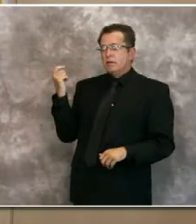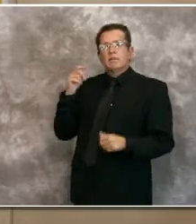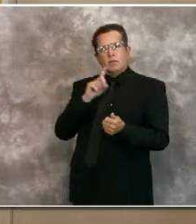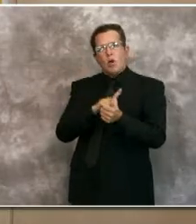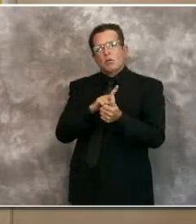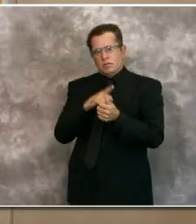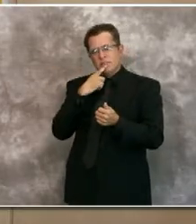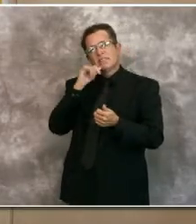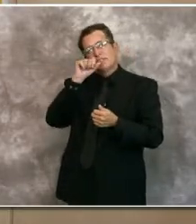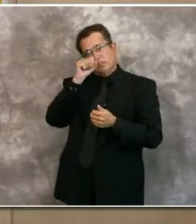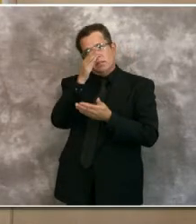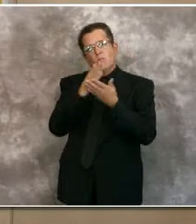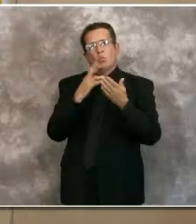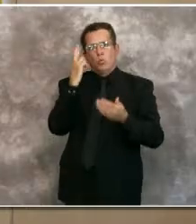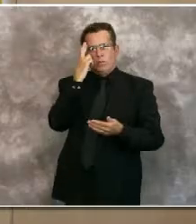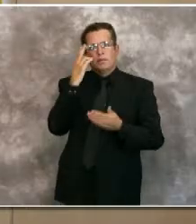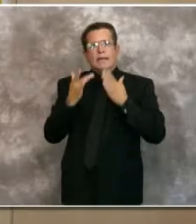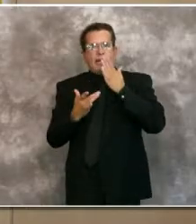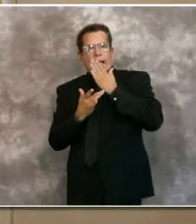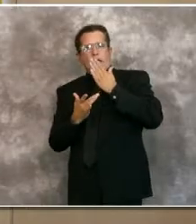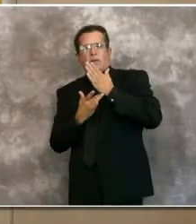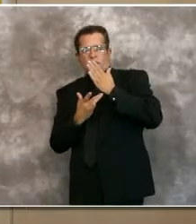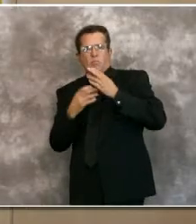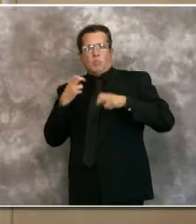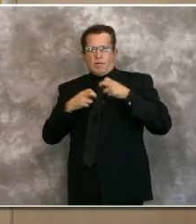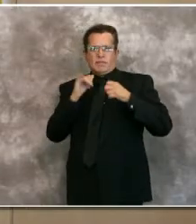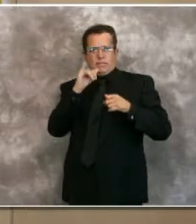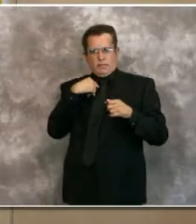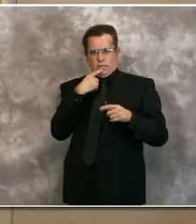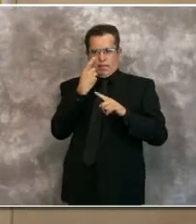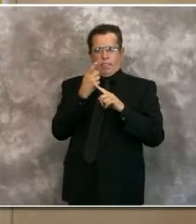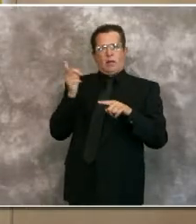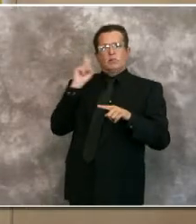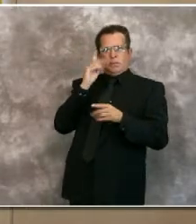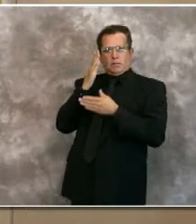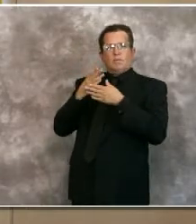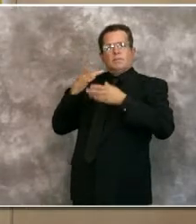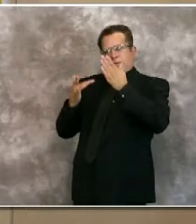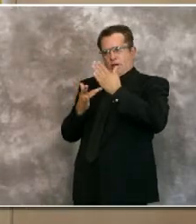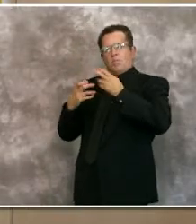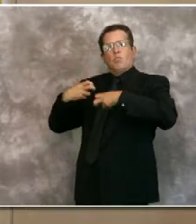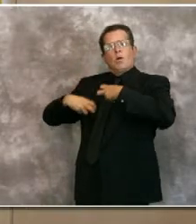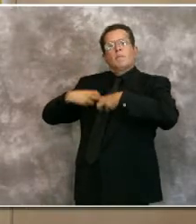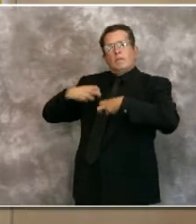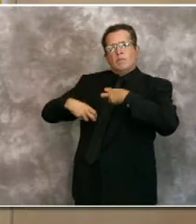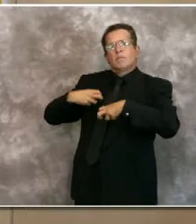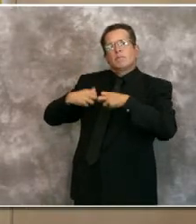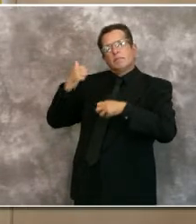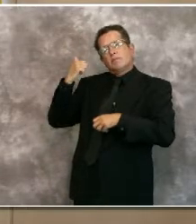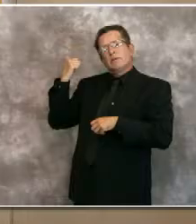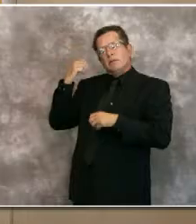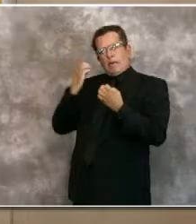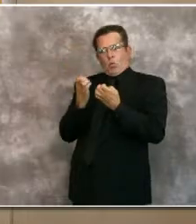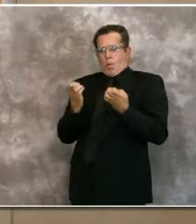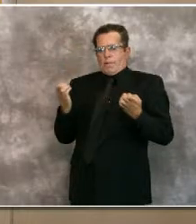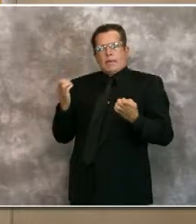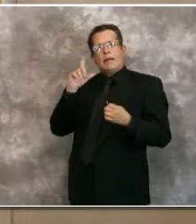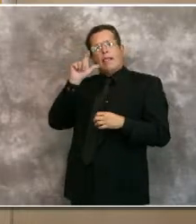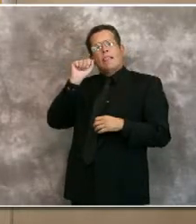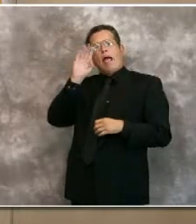as was explained in immense detail last week. We had technical difficulty with our